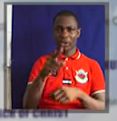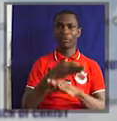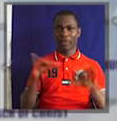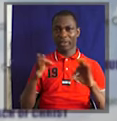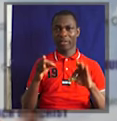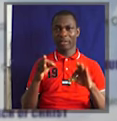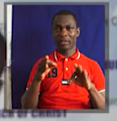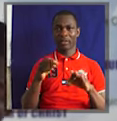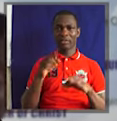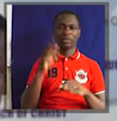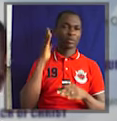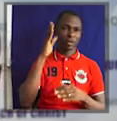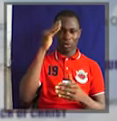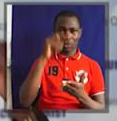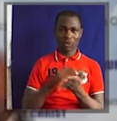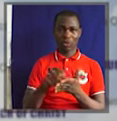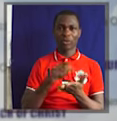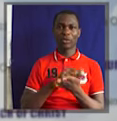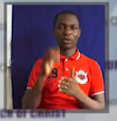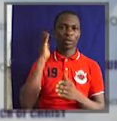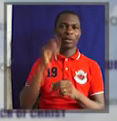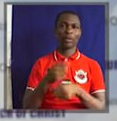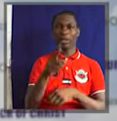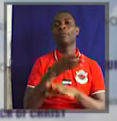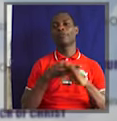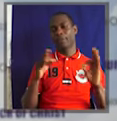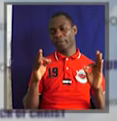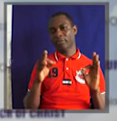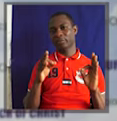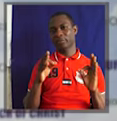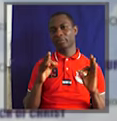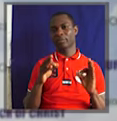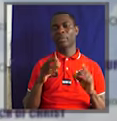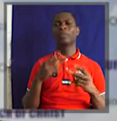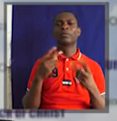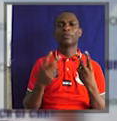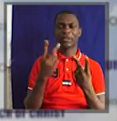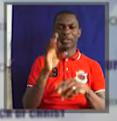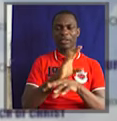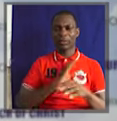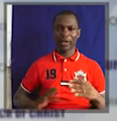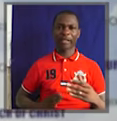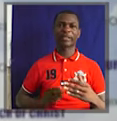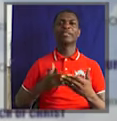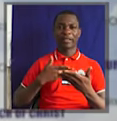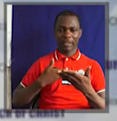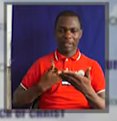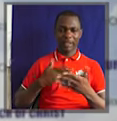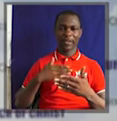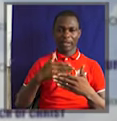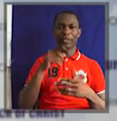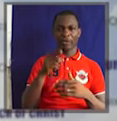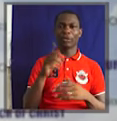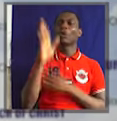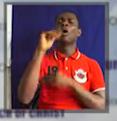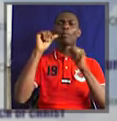the truth shall set you free. Na wube huno kware no ama no kware no ama aye adehye unya daade a kosra church of christ biara a ebe